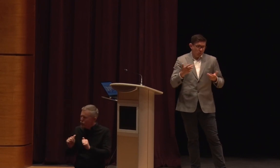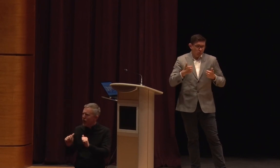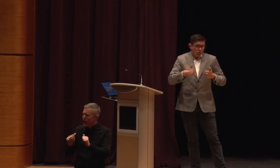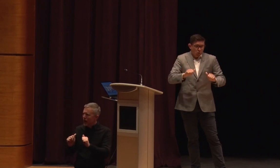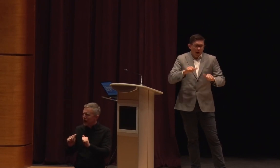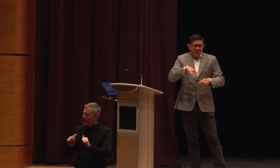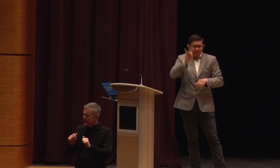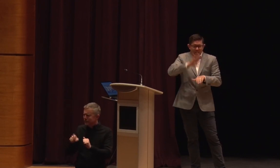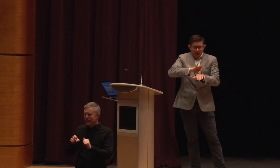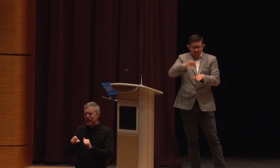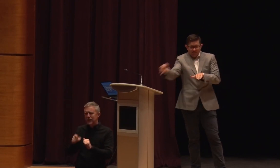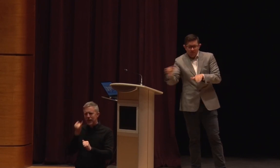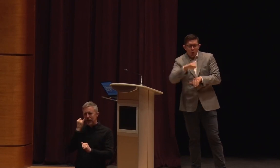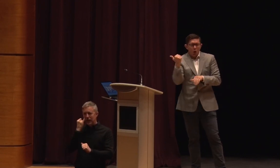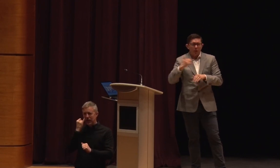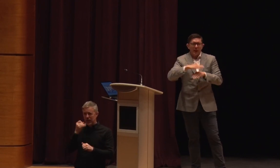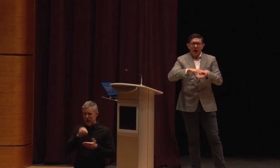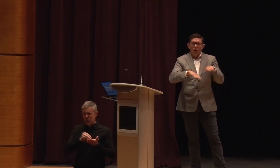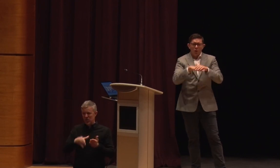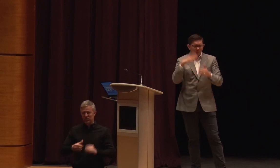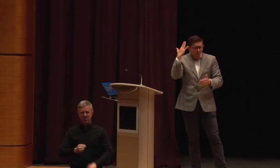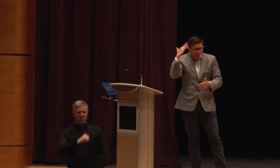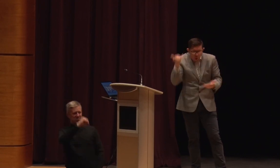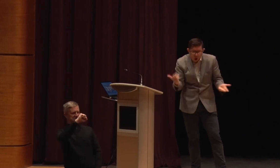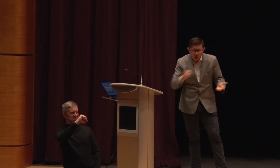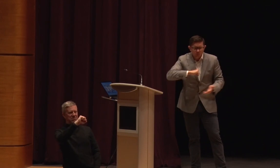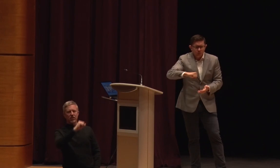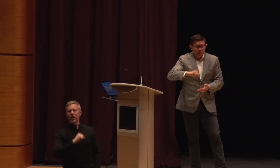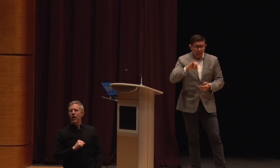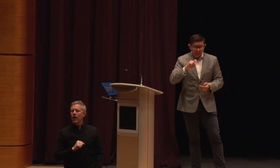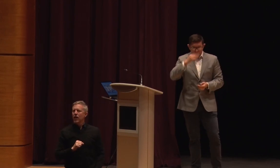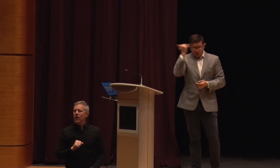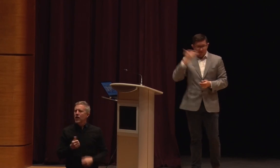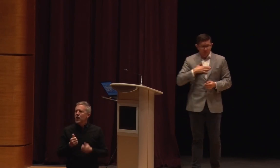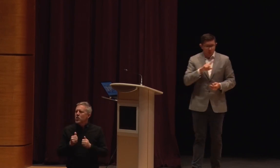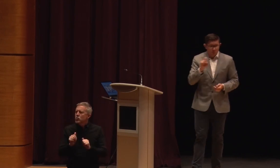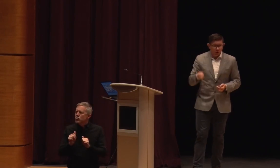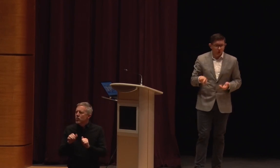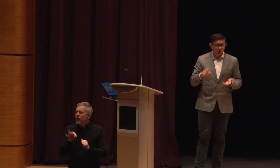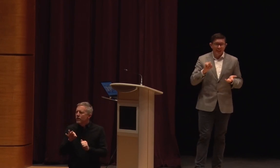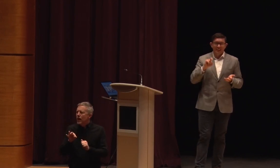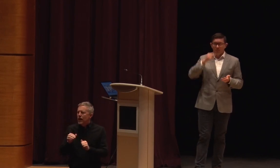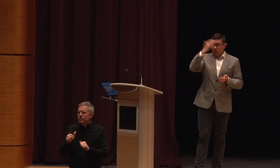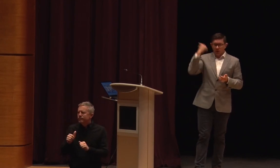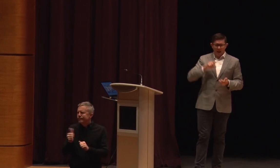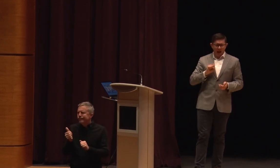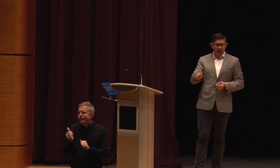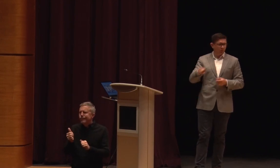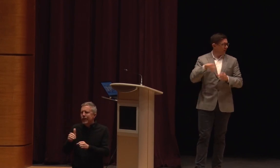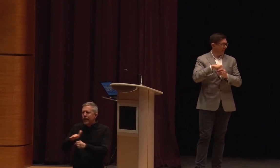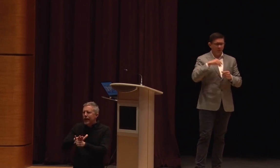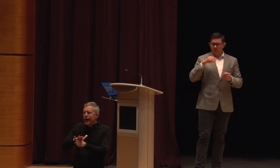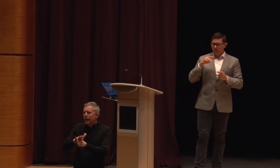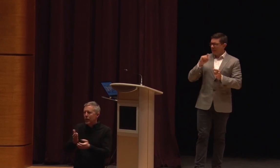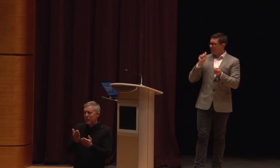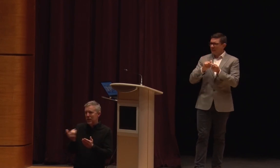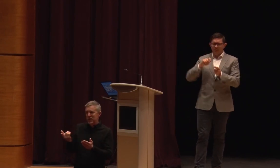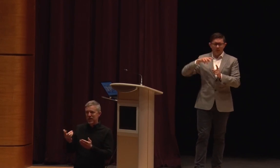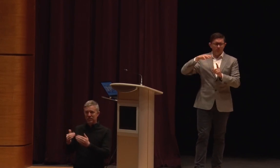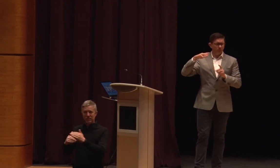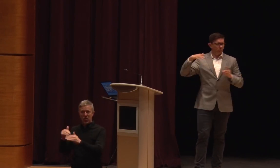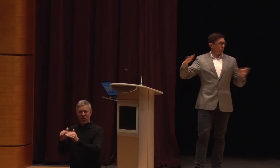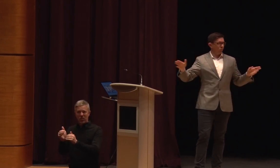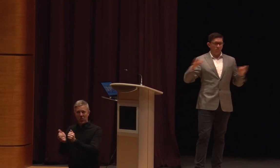the student is resistive, then try to find another area to be comfortable. You know, if they're resistant to my question, is it because I